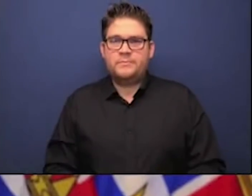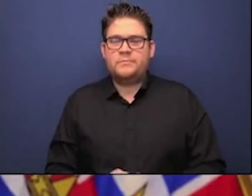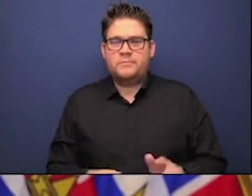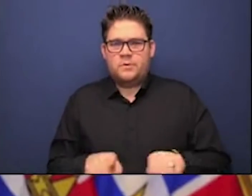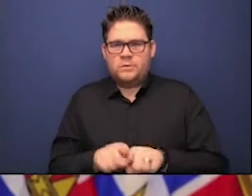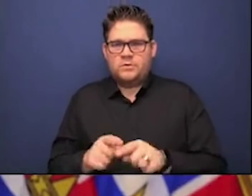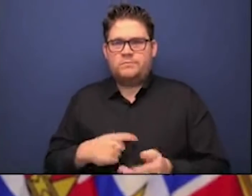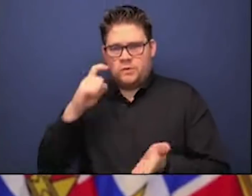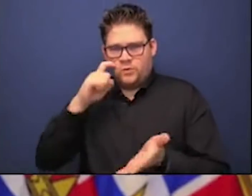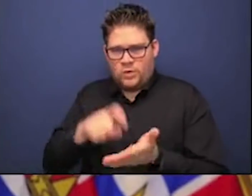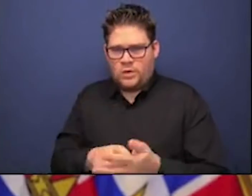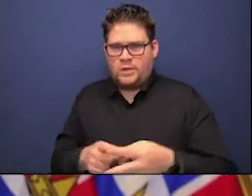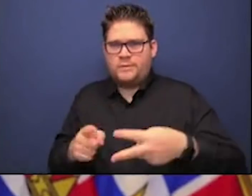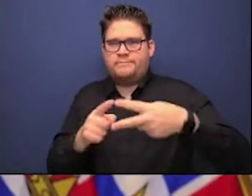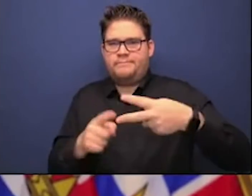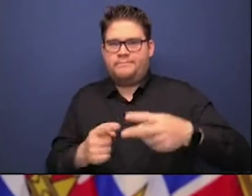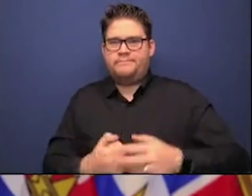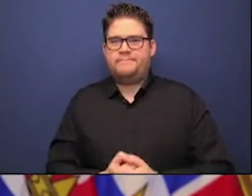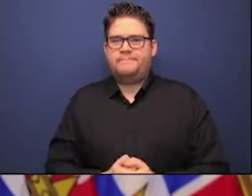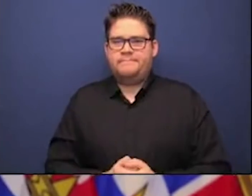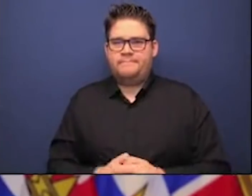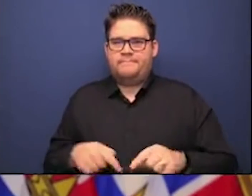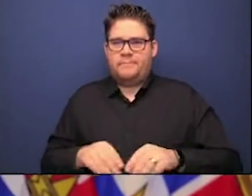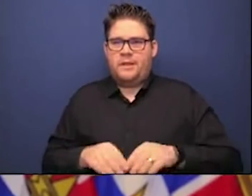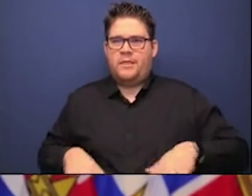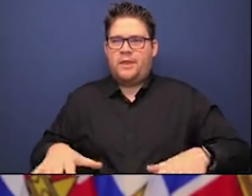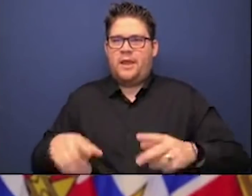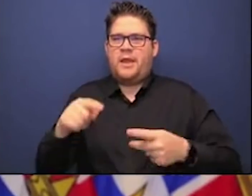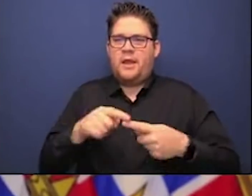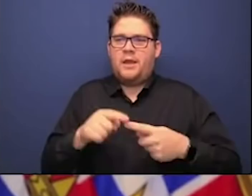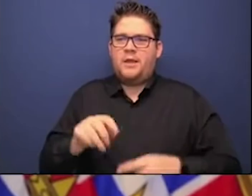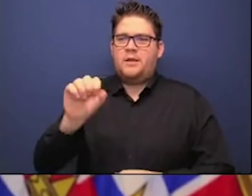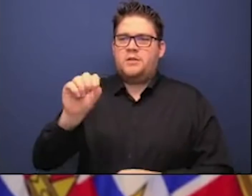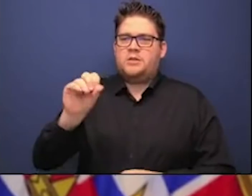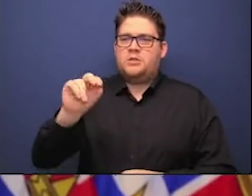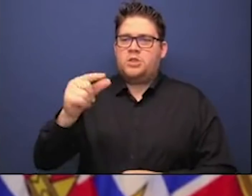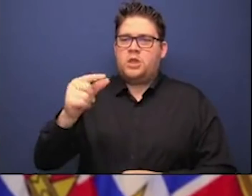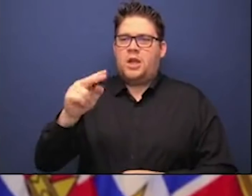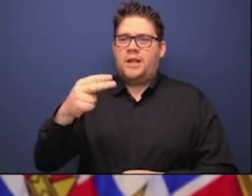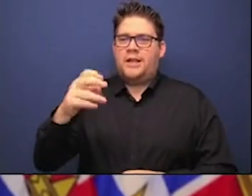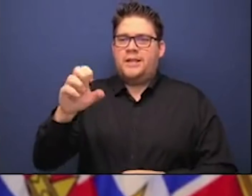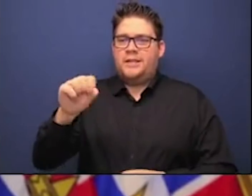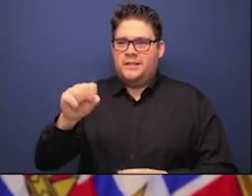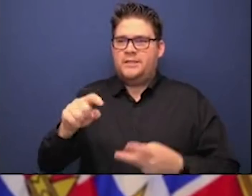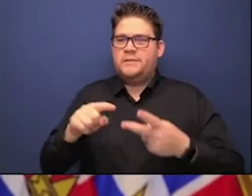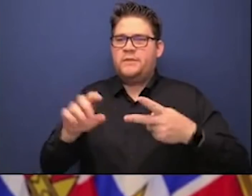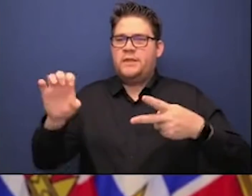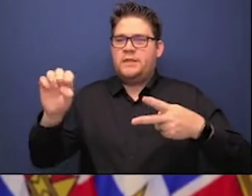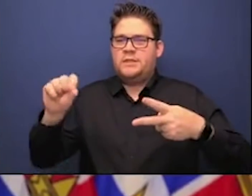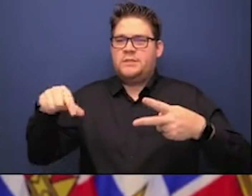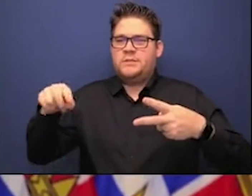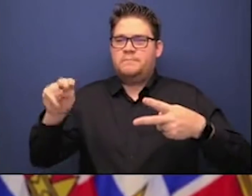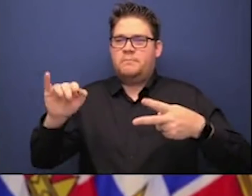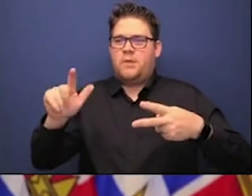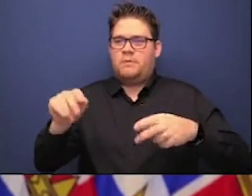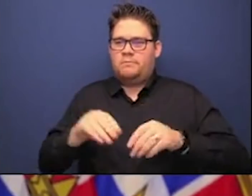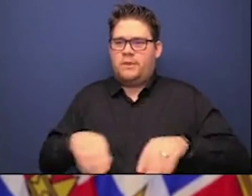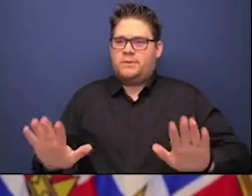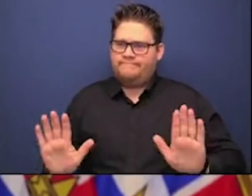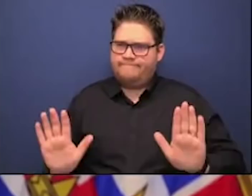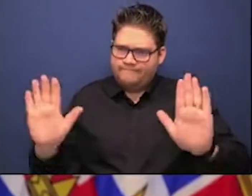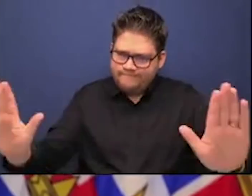the Esquimalt and the Songhees First Nations. I too would like to begin by expressing my gratitude for the hard work being